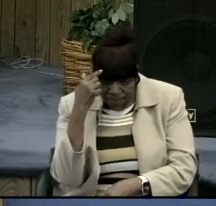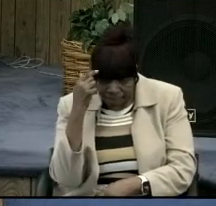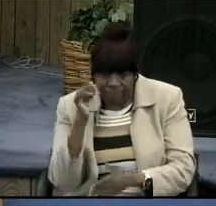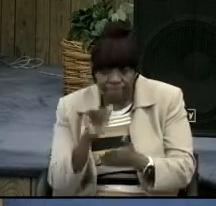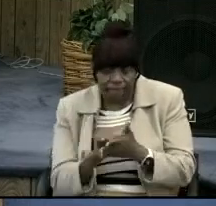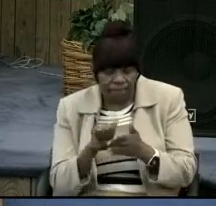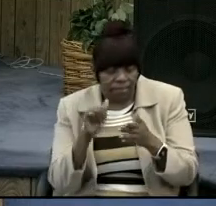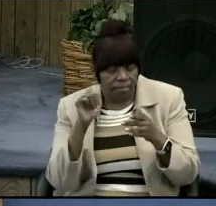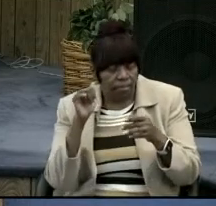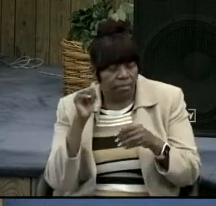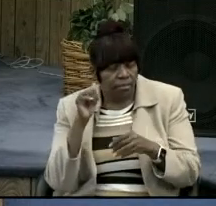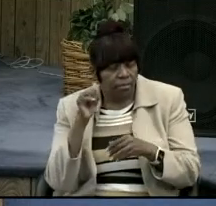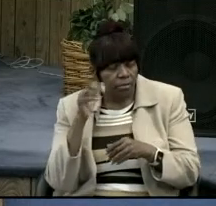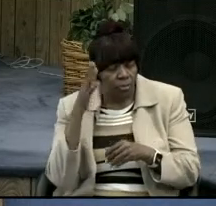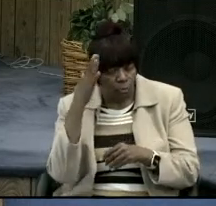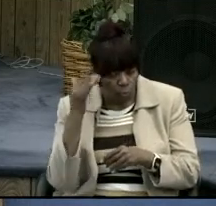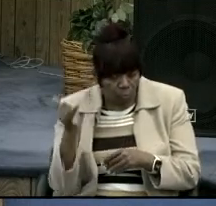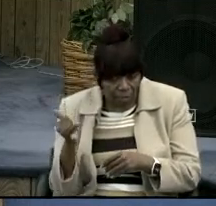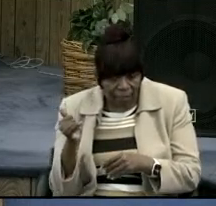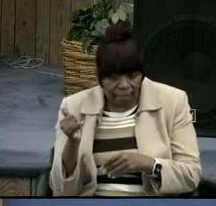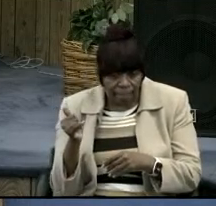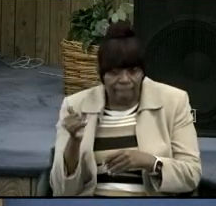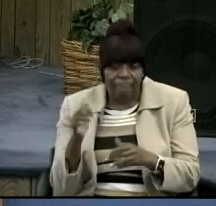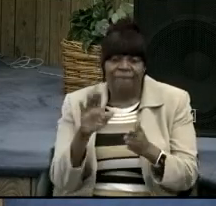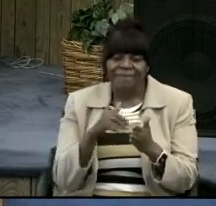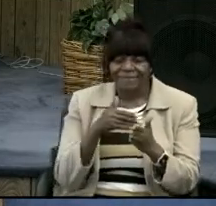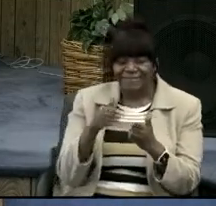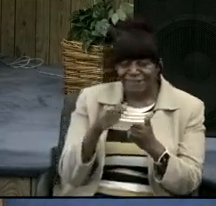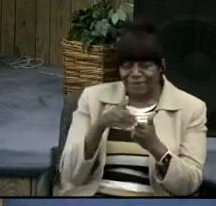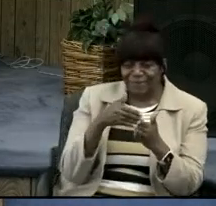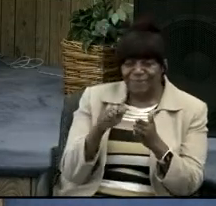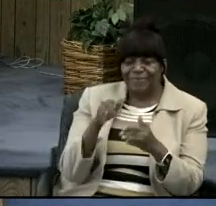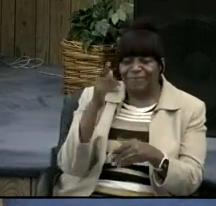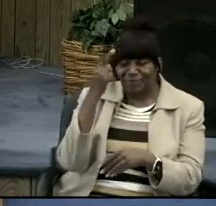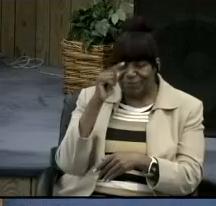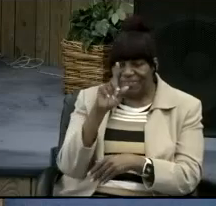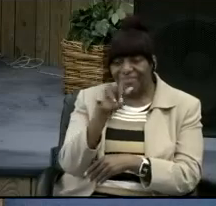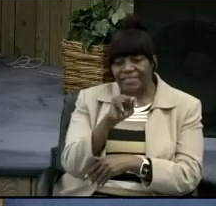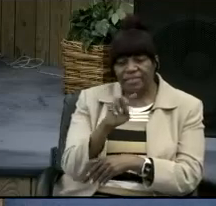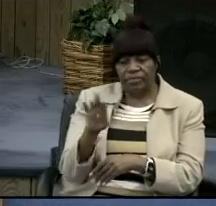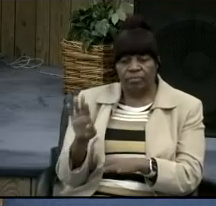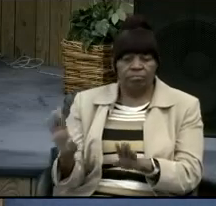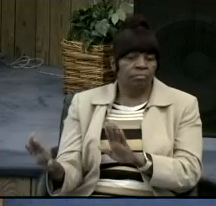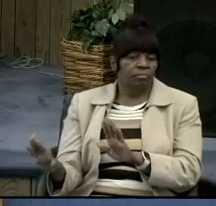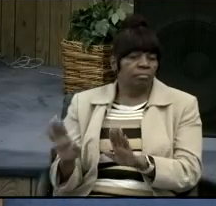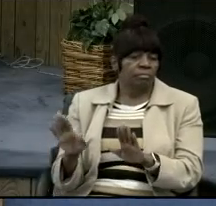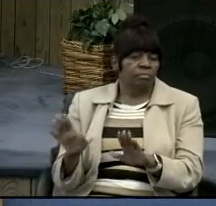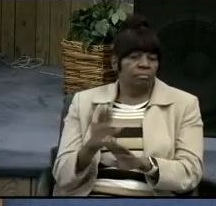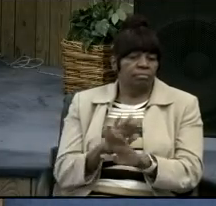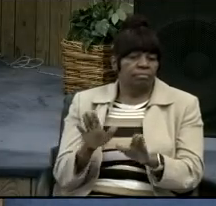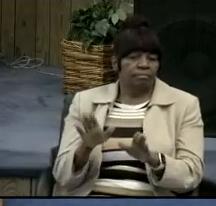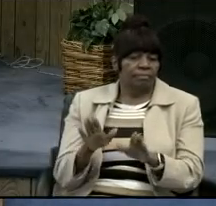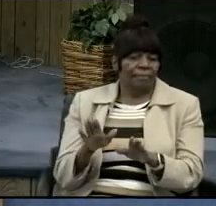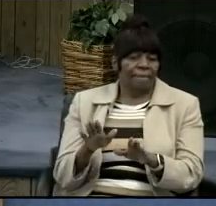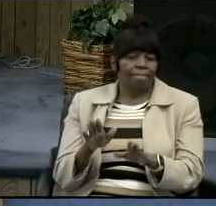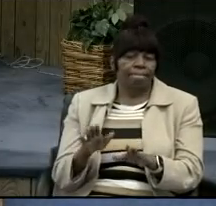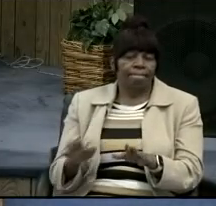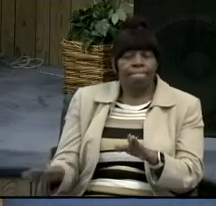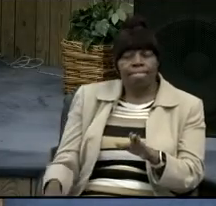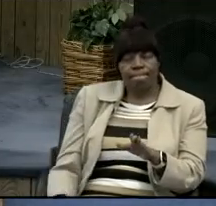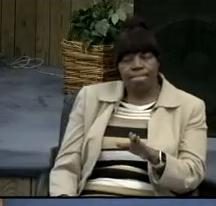money making these jingles for commercials. You say, well, music don't bother me. I'm just listening to the